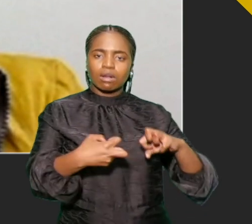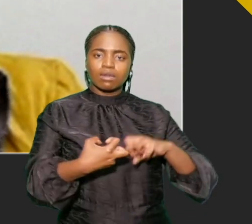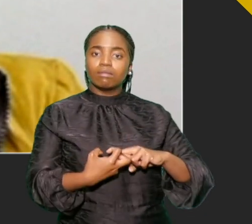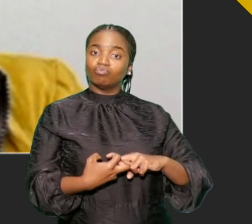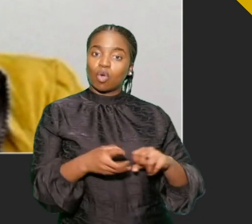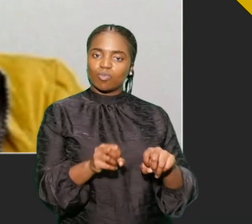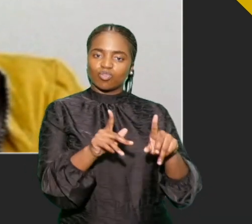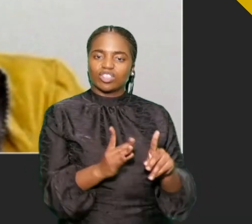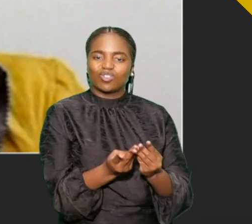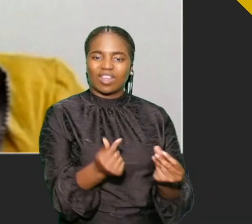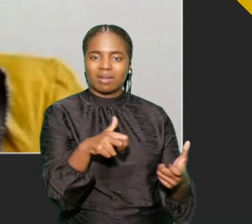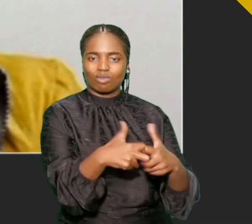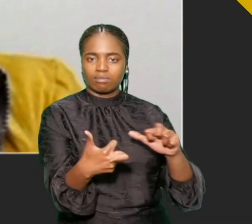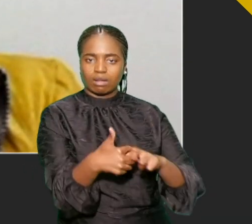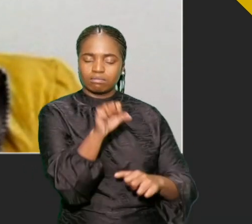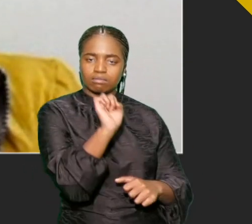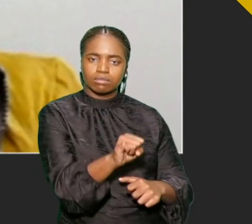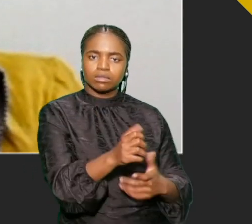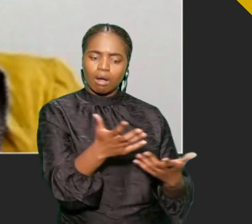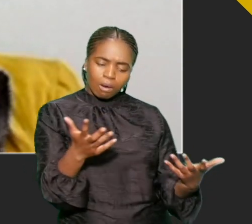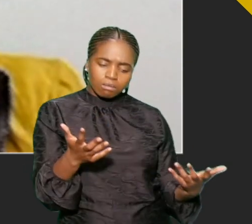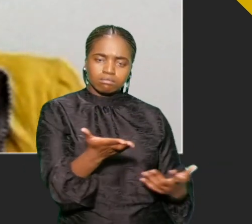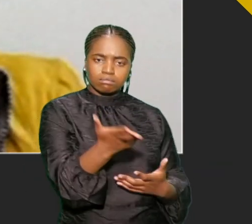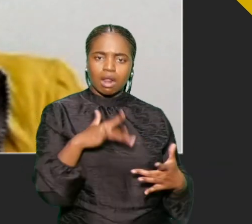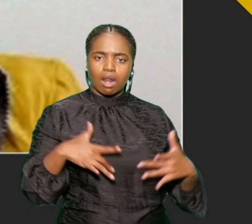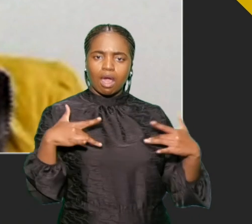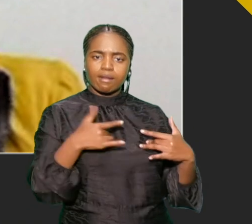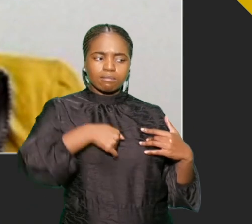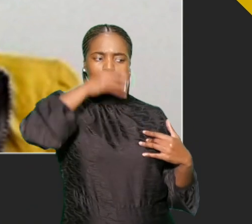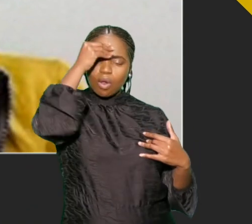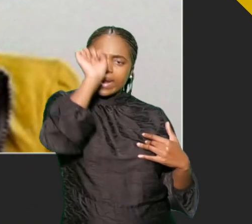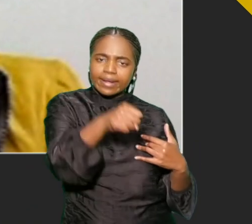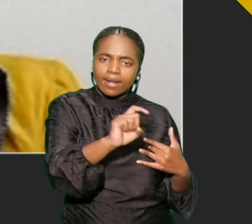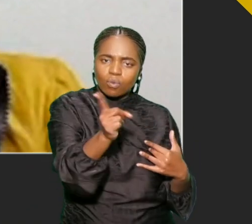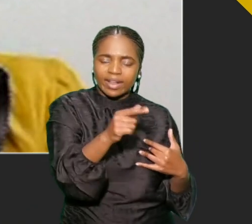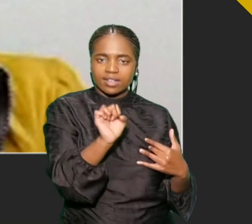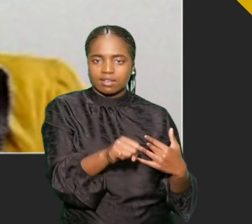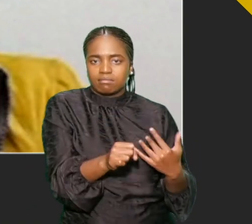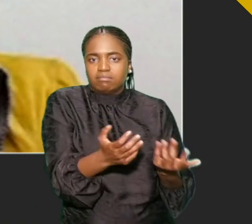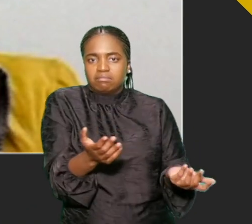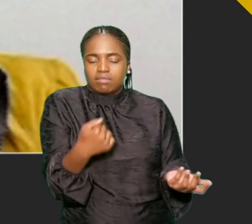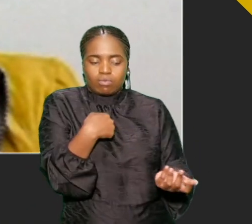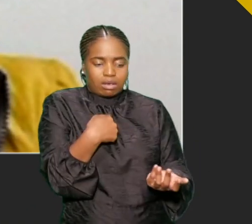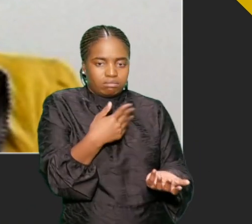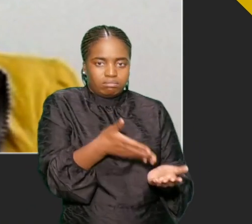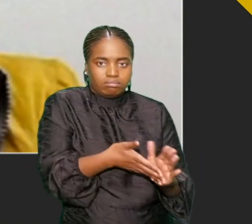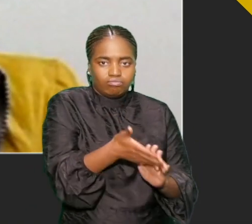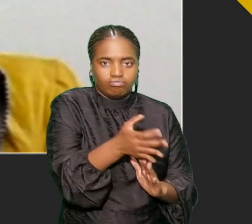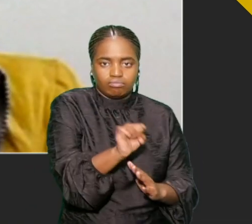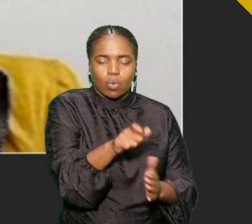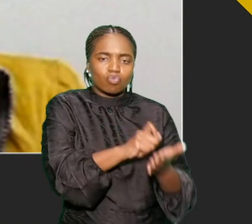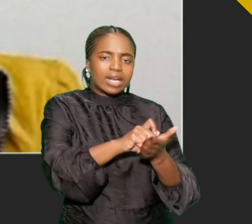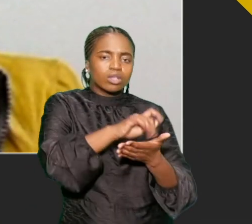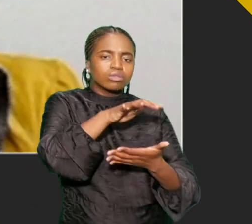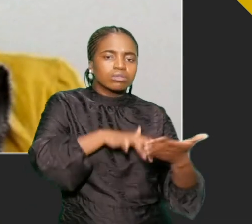it as an opportunity to say, oh, this is part of life. What can I learn? What can I gain from it? I went through something terrible. I'll write a song.